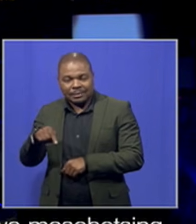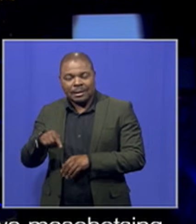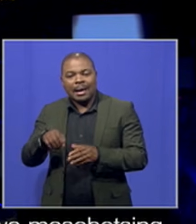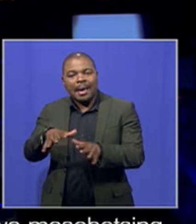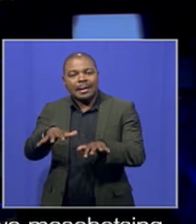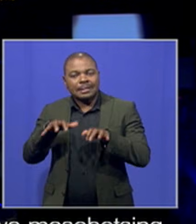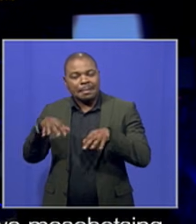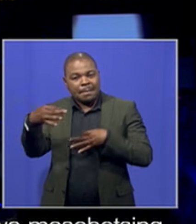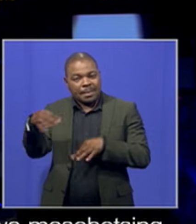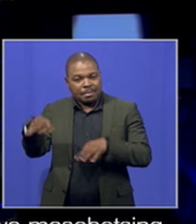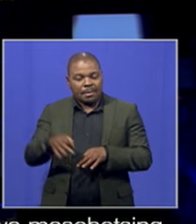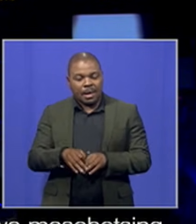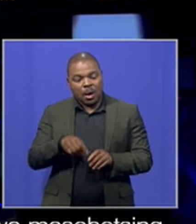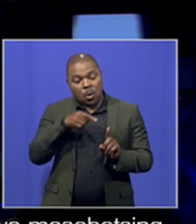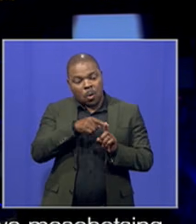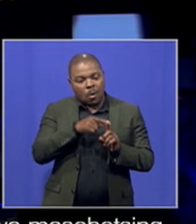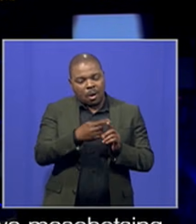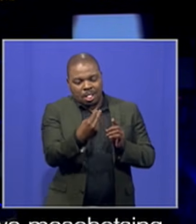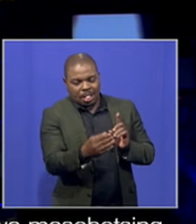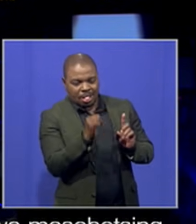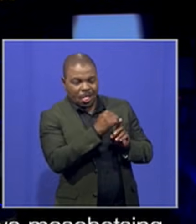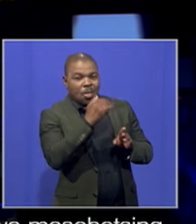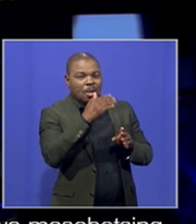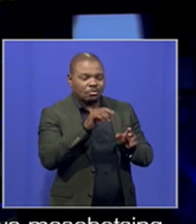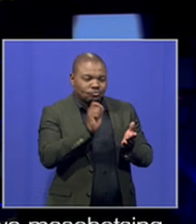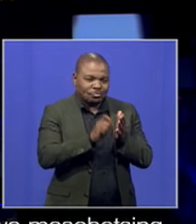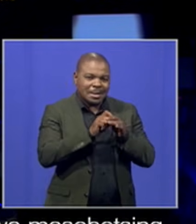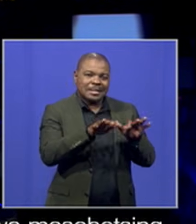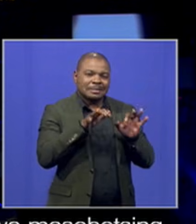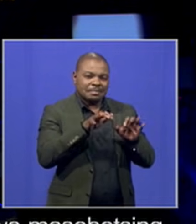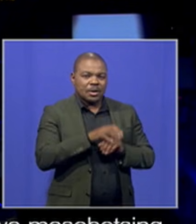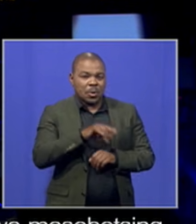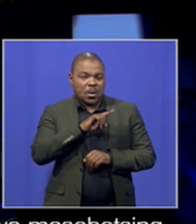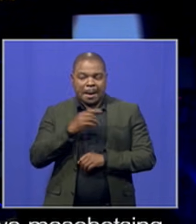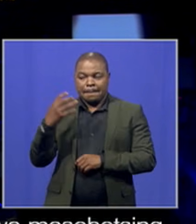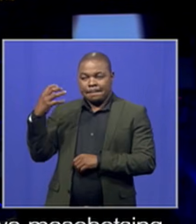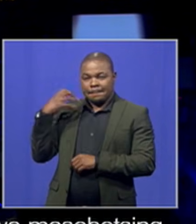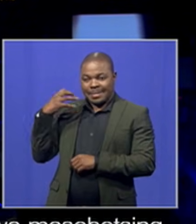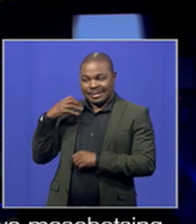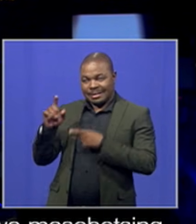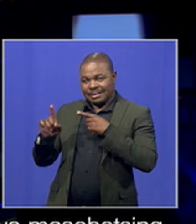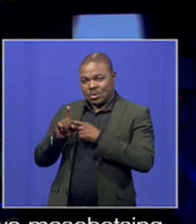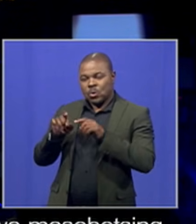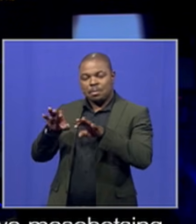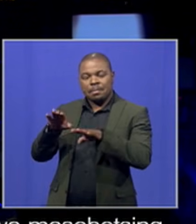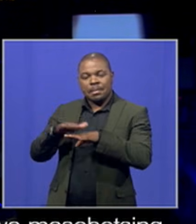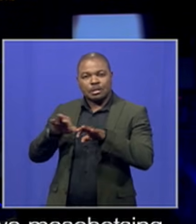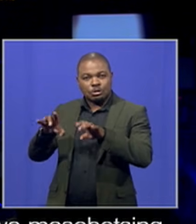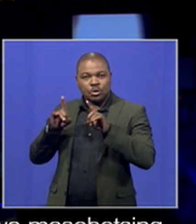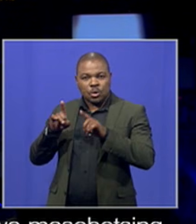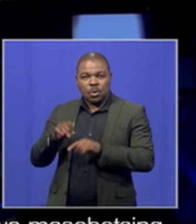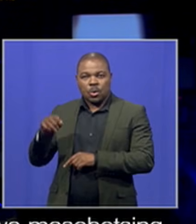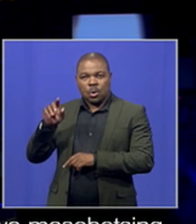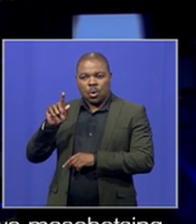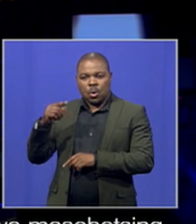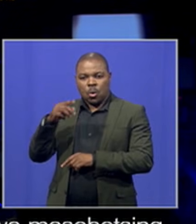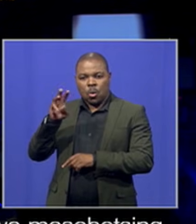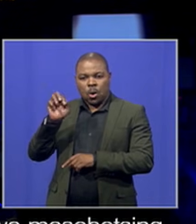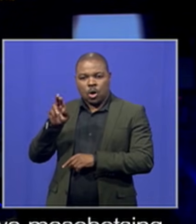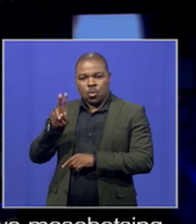ba qoswang ka ho qhekanyetsa sena se tla ka morao hore letona la thuto ya motheo Sefiwe Gwarube a tshwara seboka sa baqolotsi ba ditaba